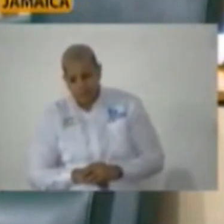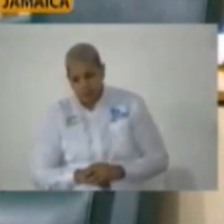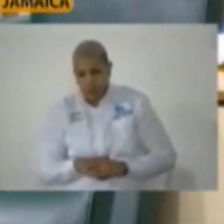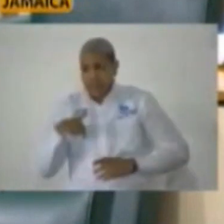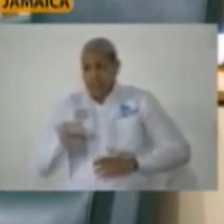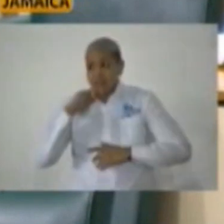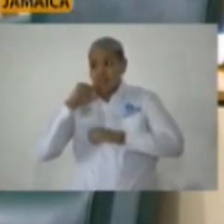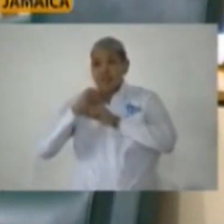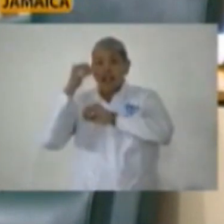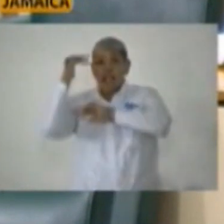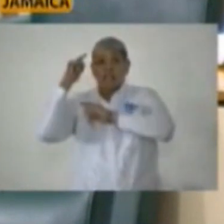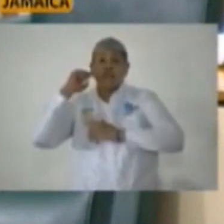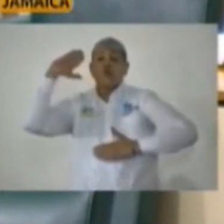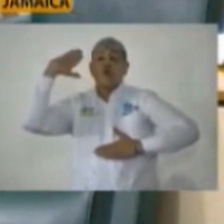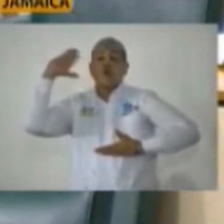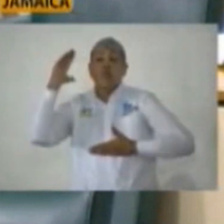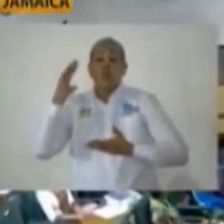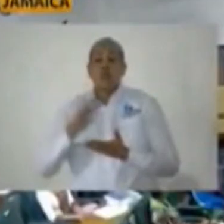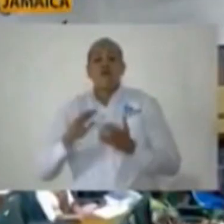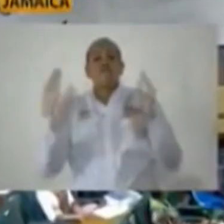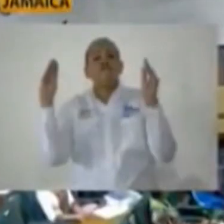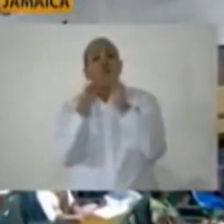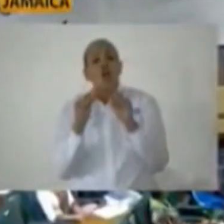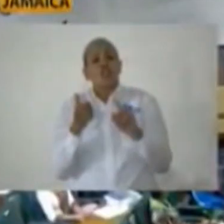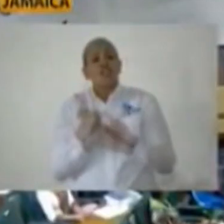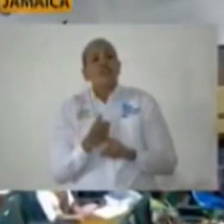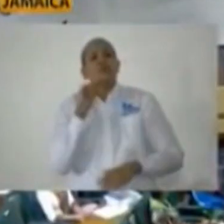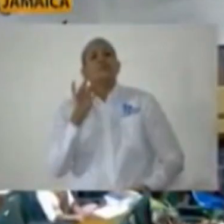This is expected to decline further to